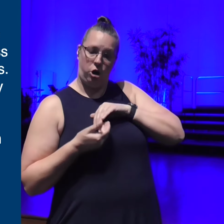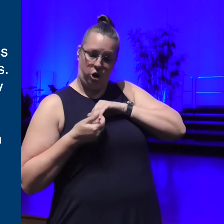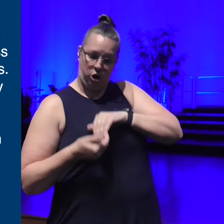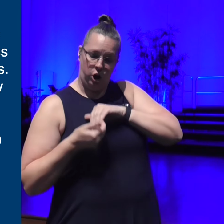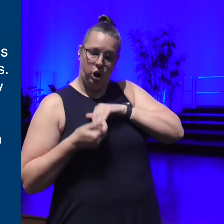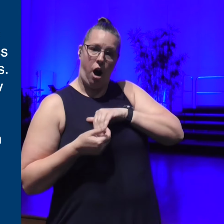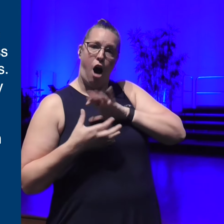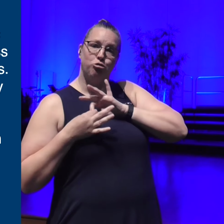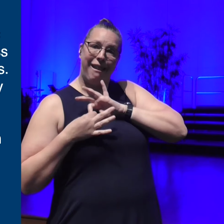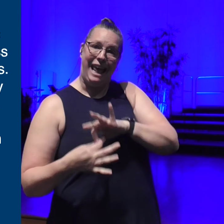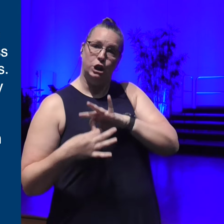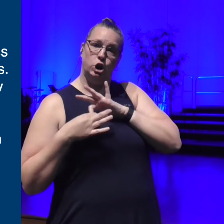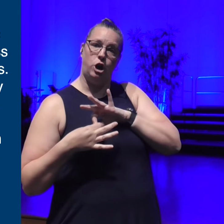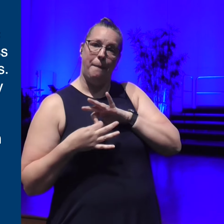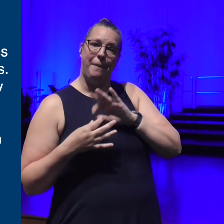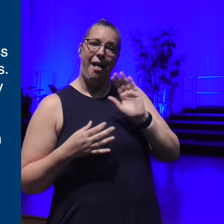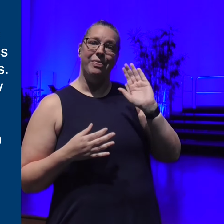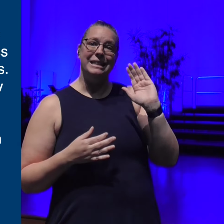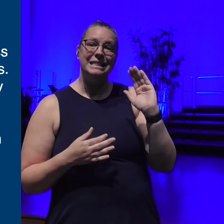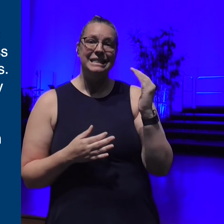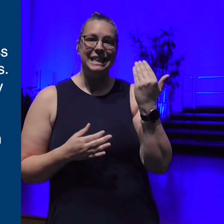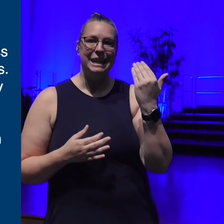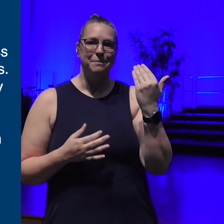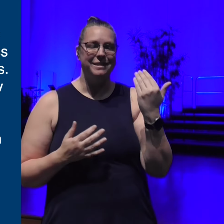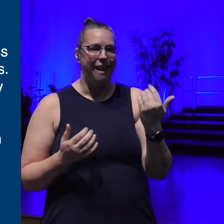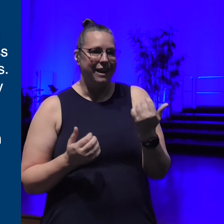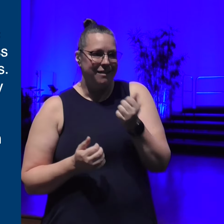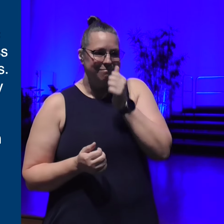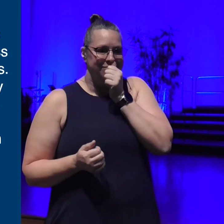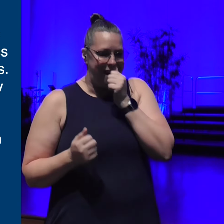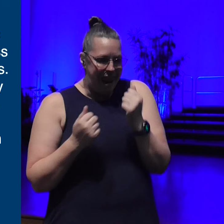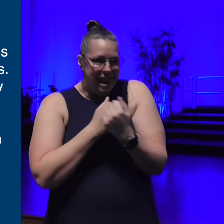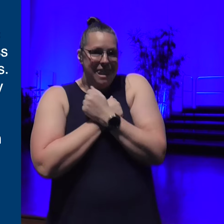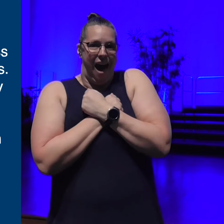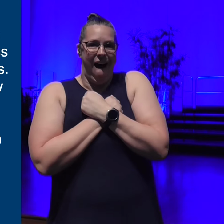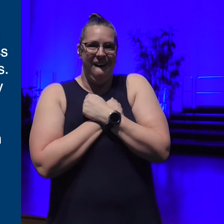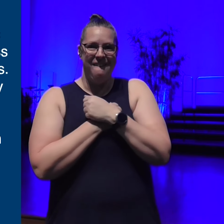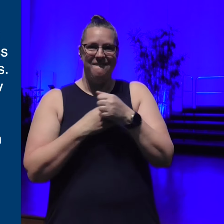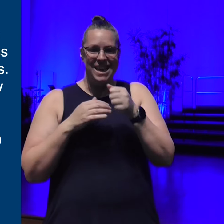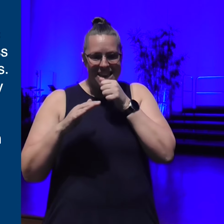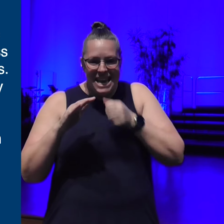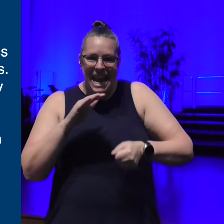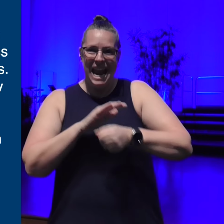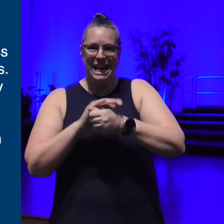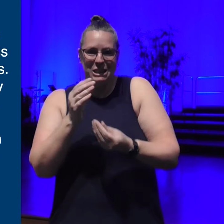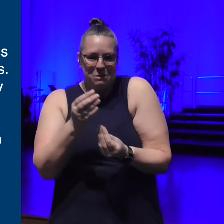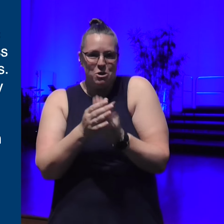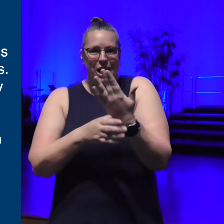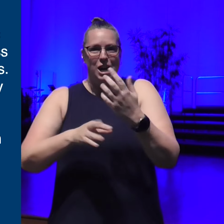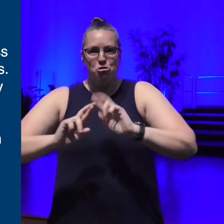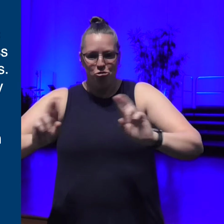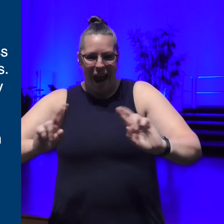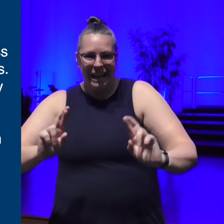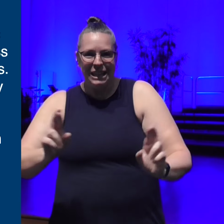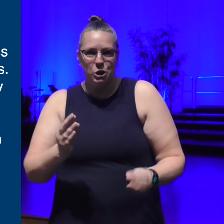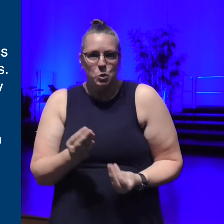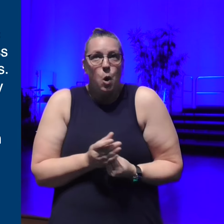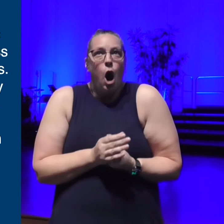that seems like the happiness of a secret love or a hidden springtime when the green seed sprouts from the barren